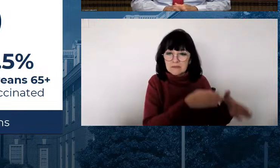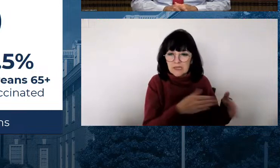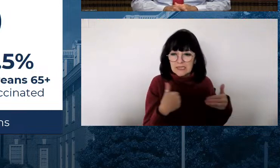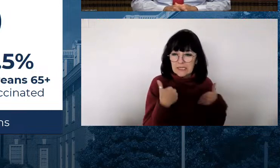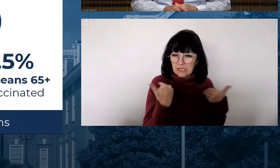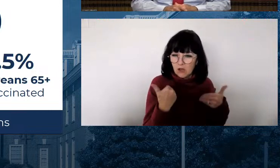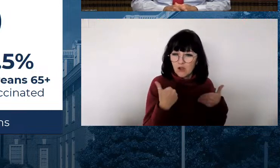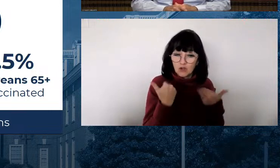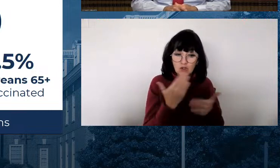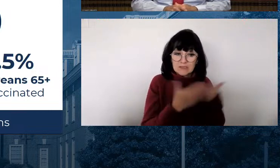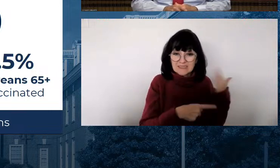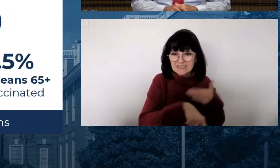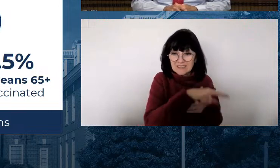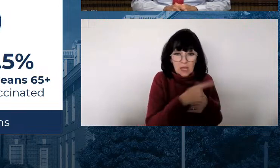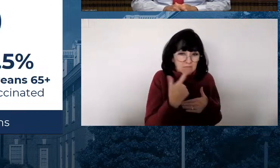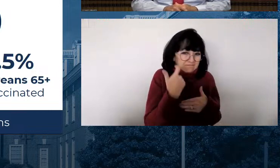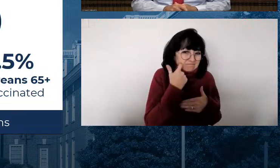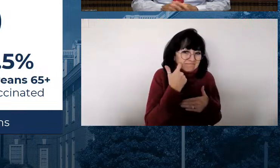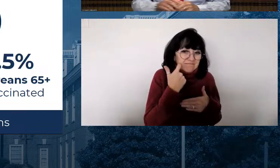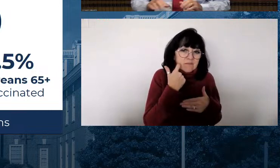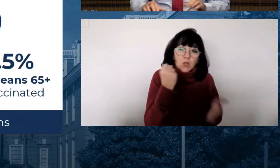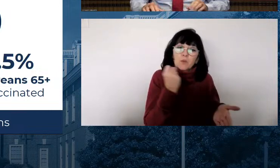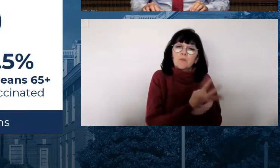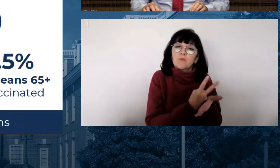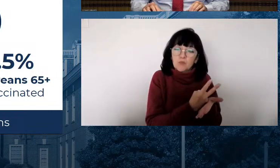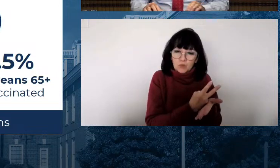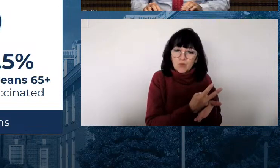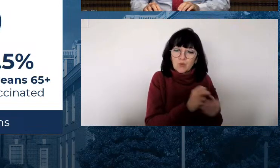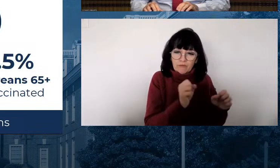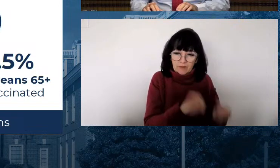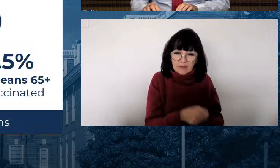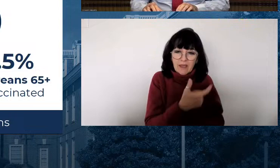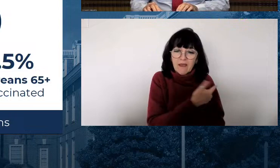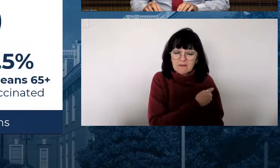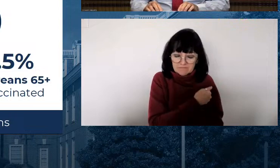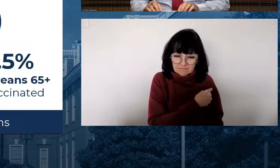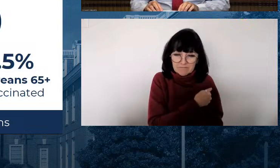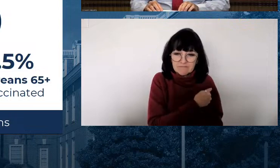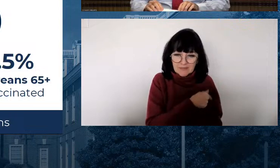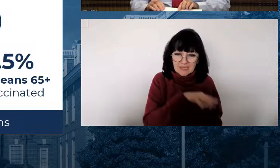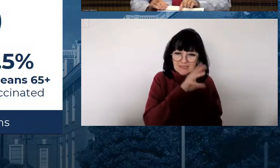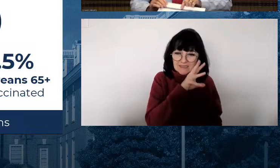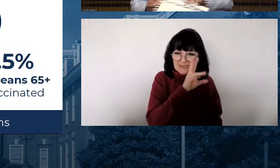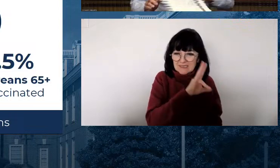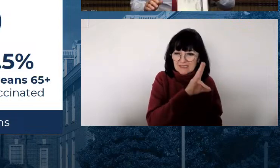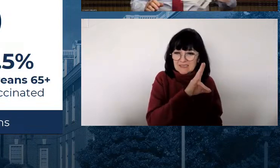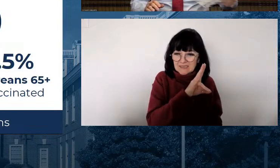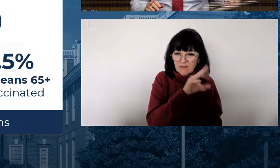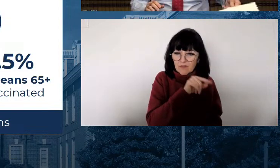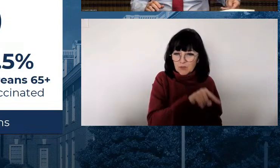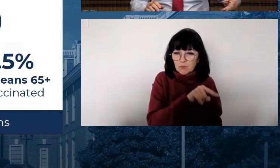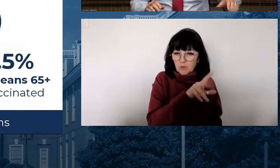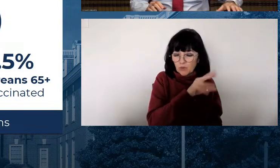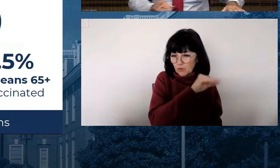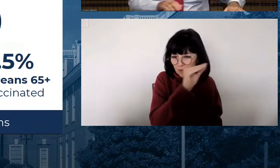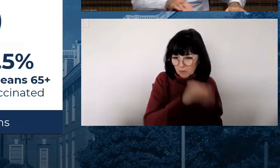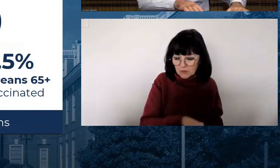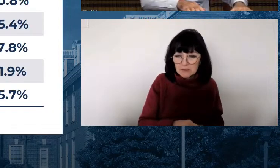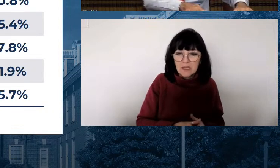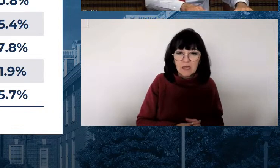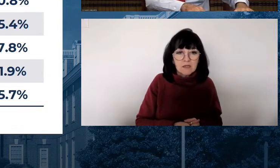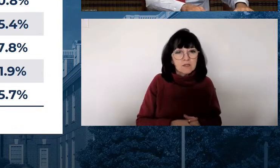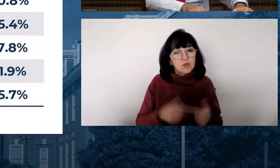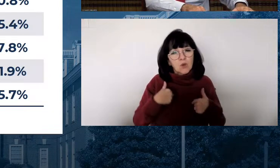quite eligible, just recently became eligible, not eligible for their second dose at 67%. So let's look at